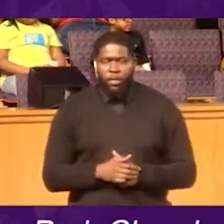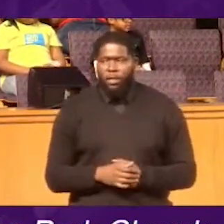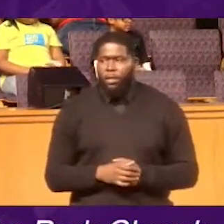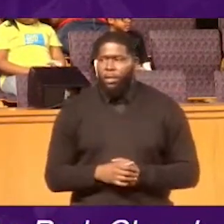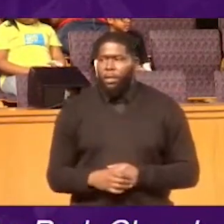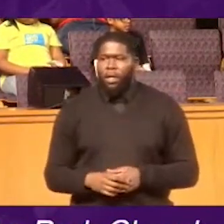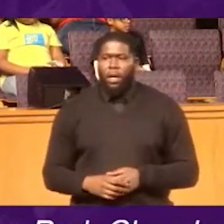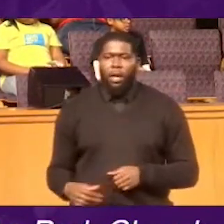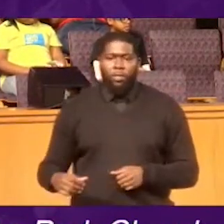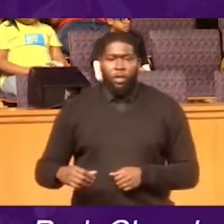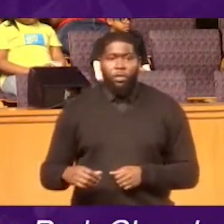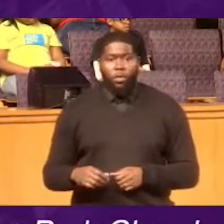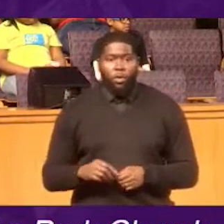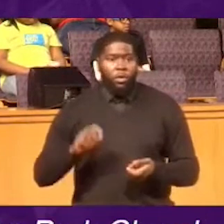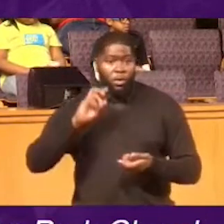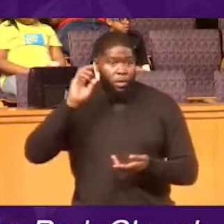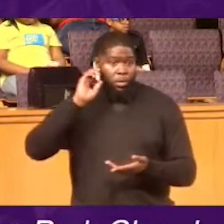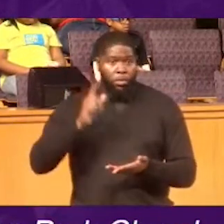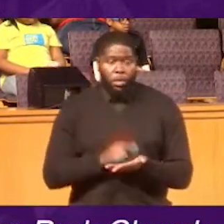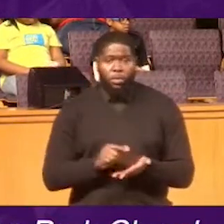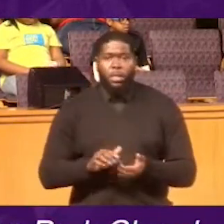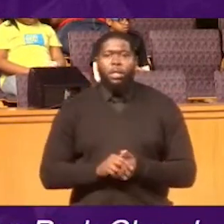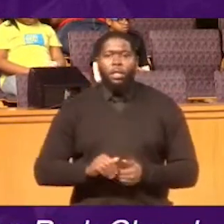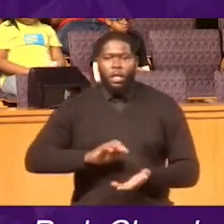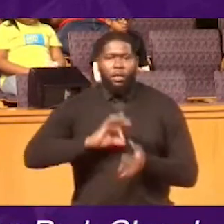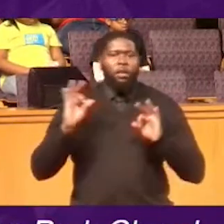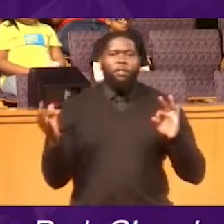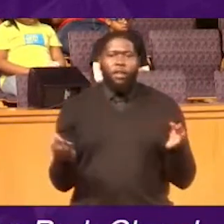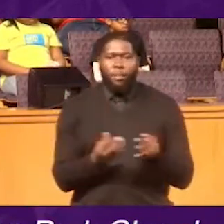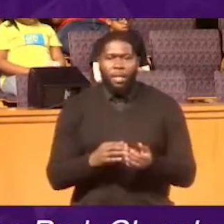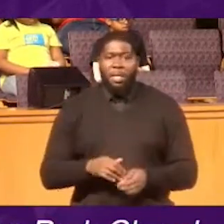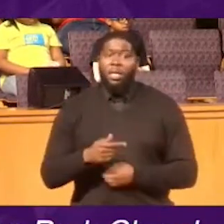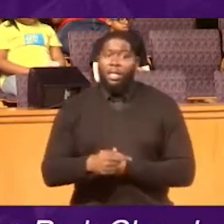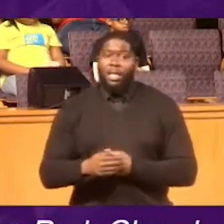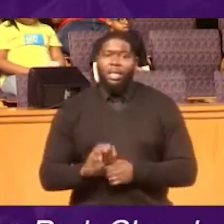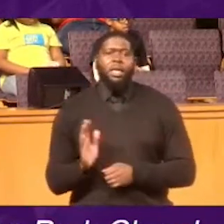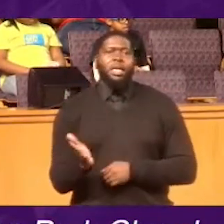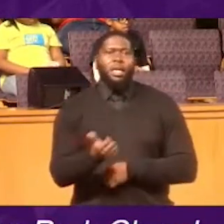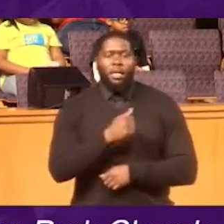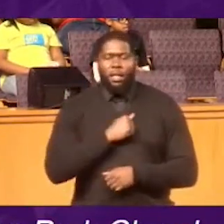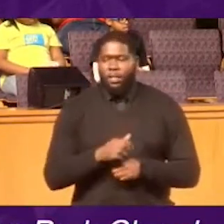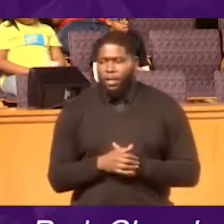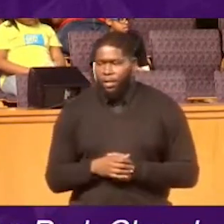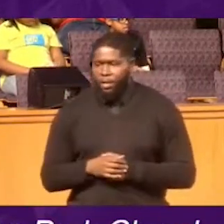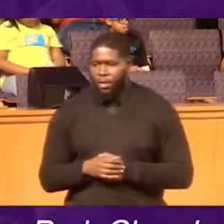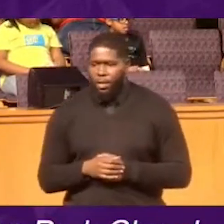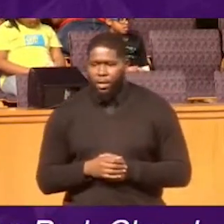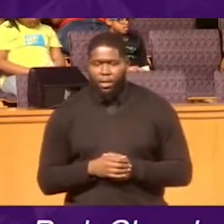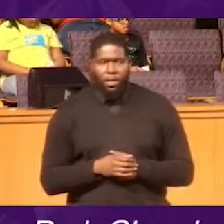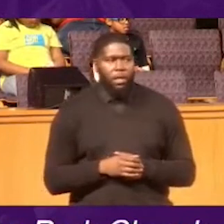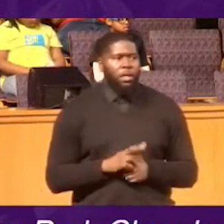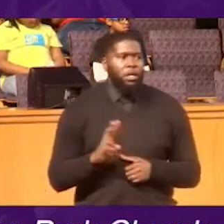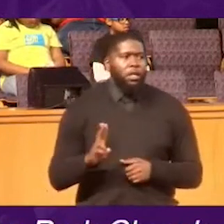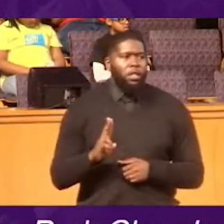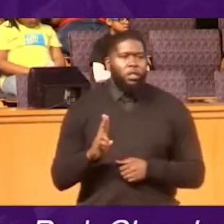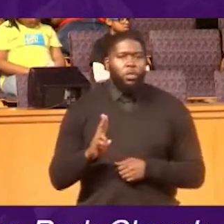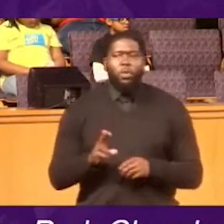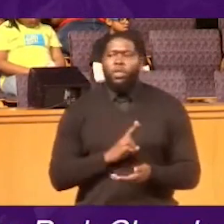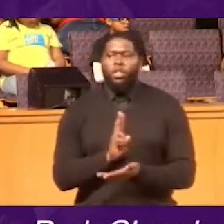your husband, then your family, then us. It's in the right order. The U in fun is